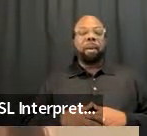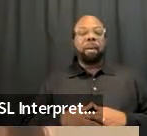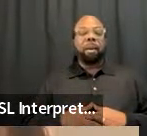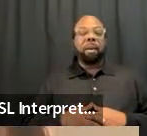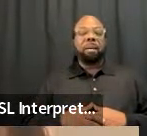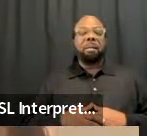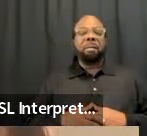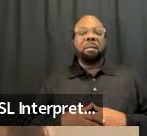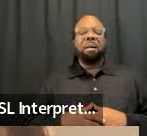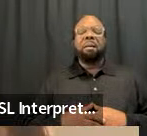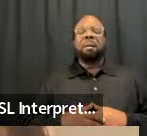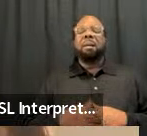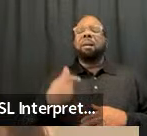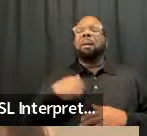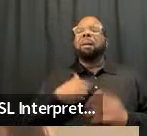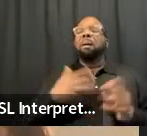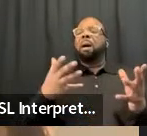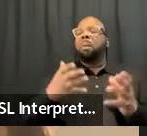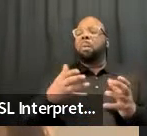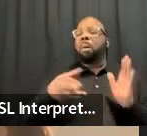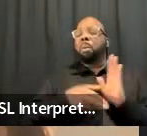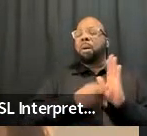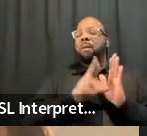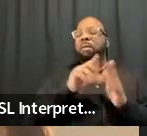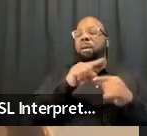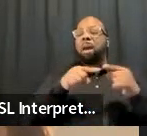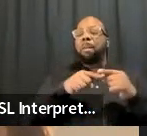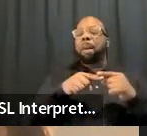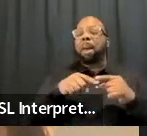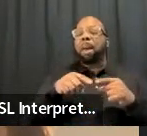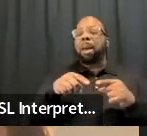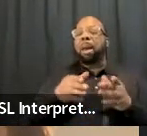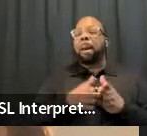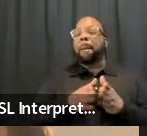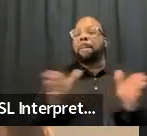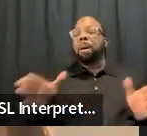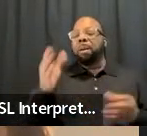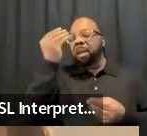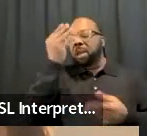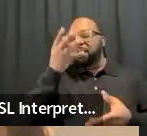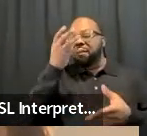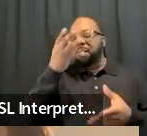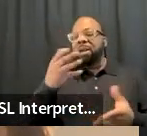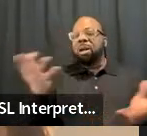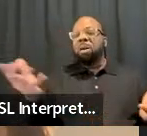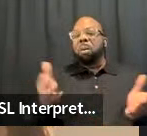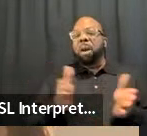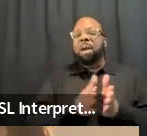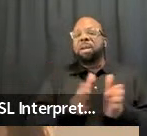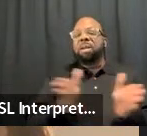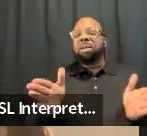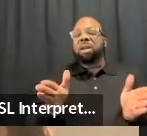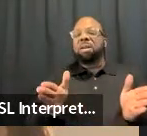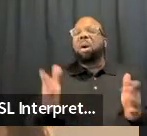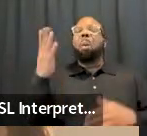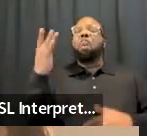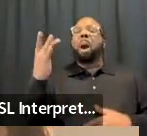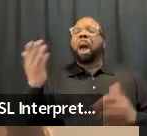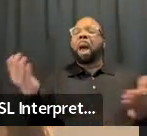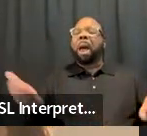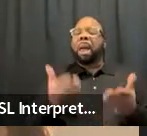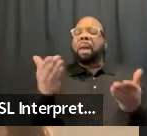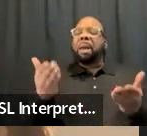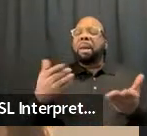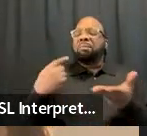So one thing I do want to recap from our public information session last October is just the general framing of why we're here talking about carbon